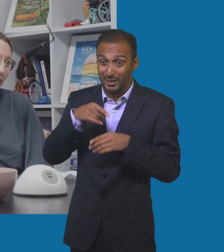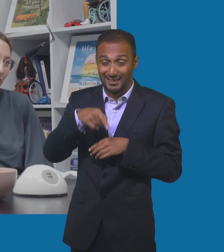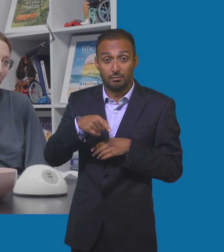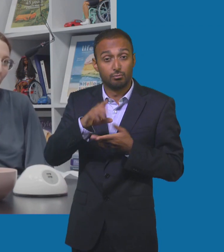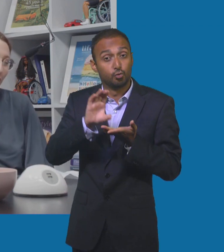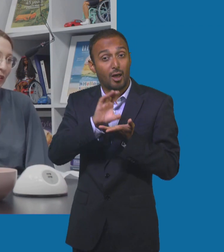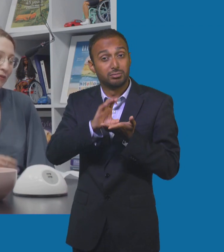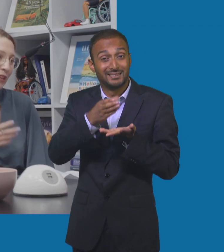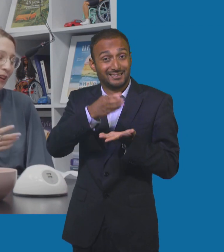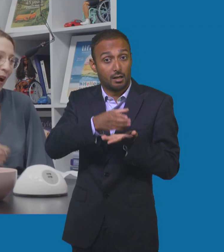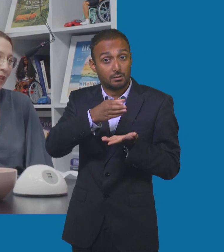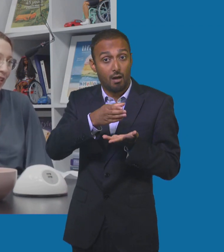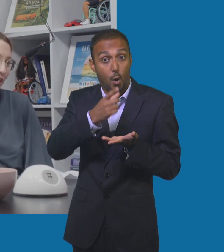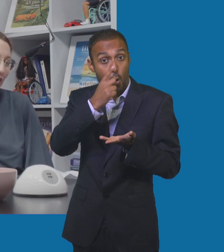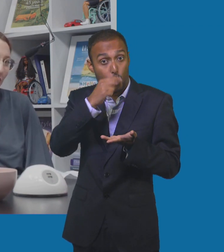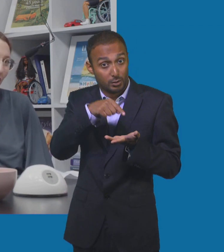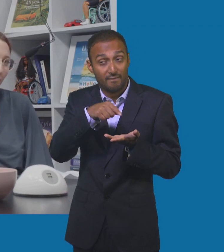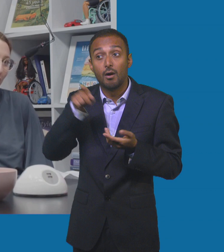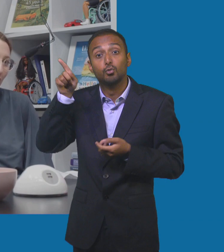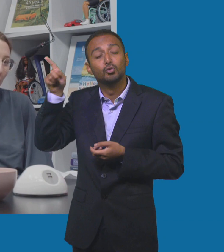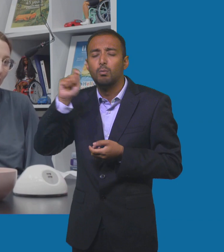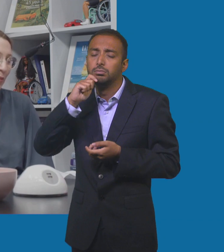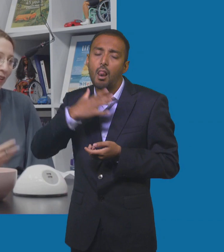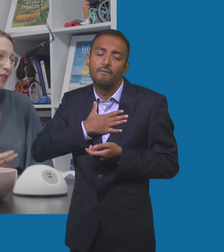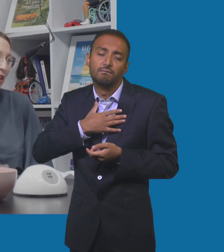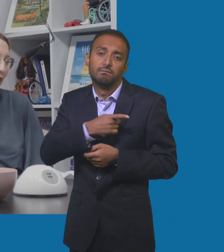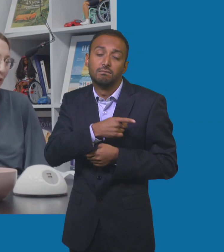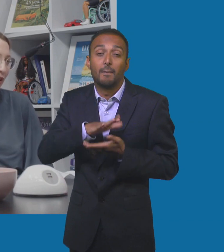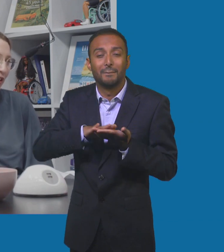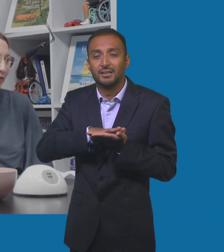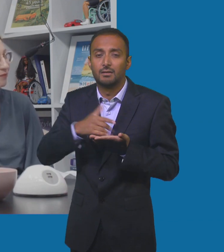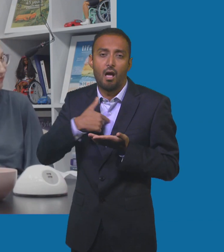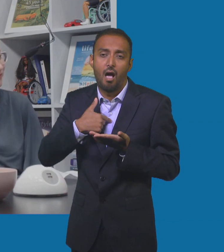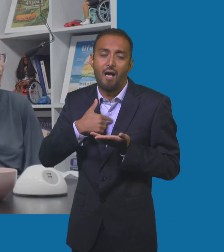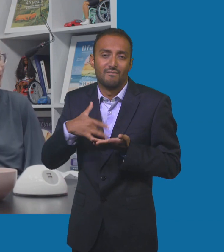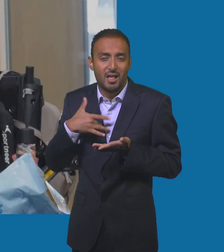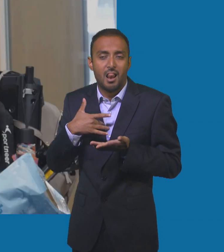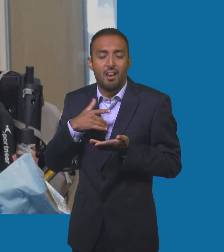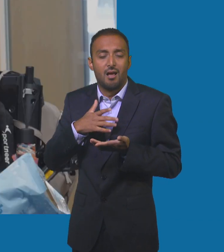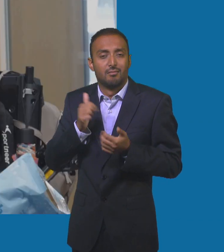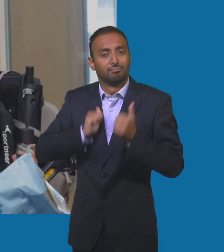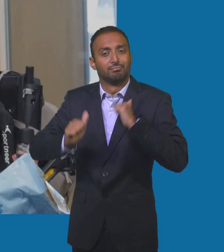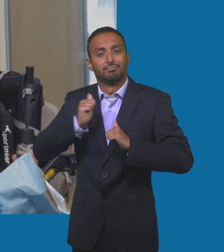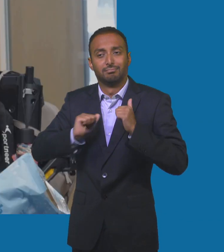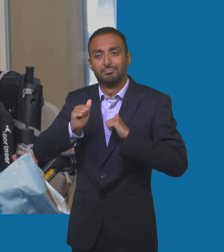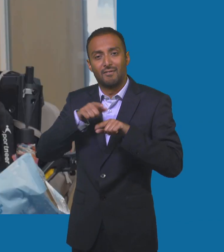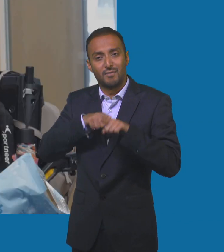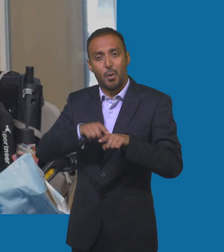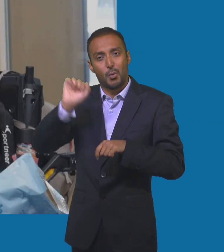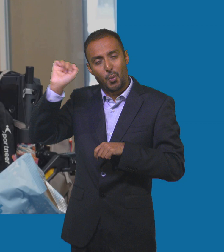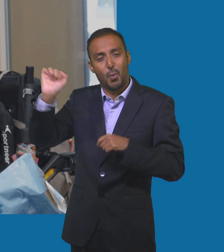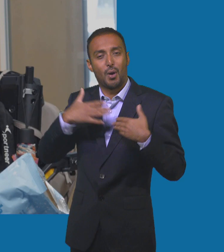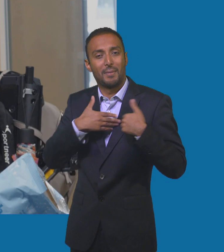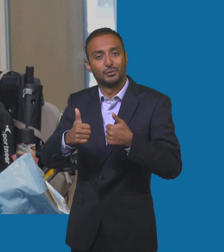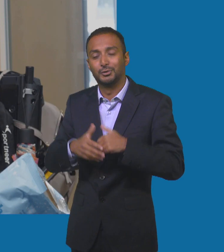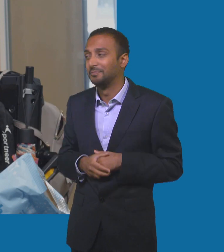to do. So I feel really happy to continue in kind of the path that she might have wanted to. Your mum's name? Give her a shout out. Jane. Hello, Jane.